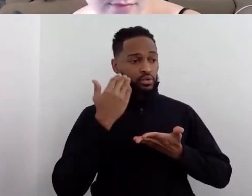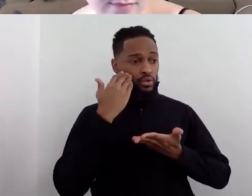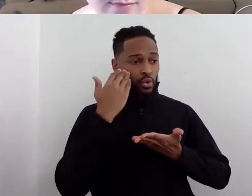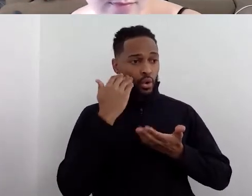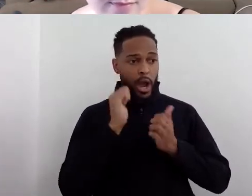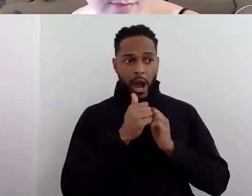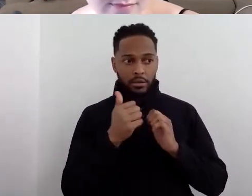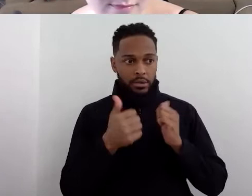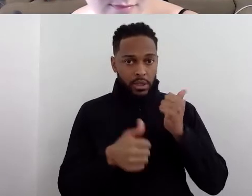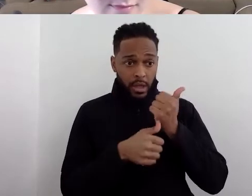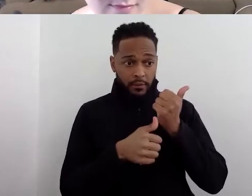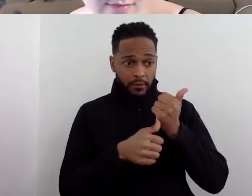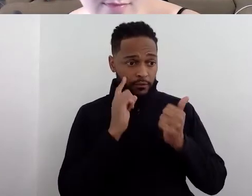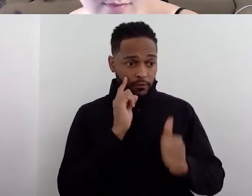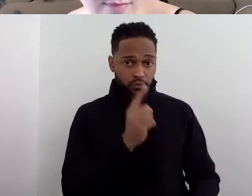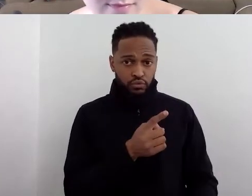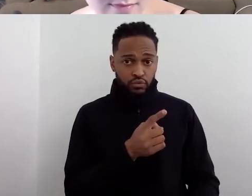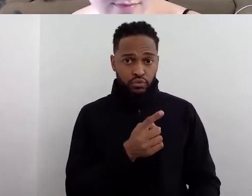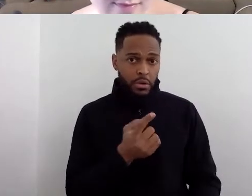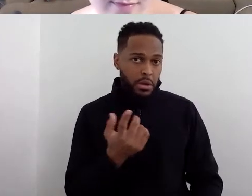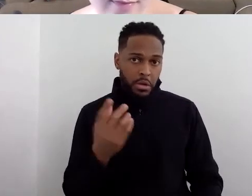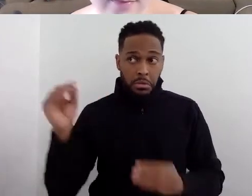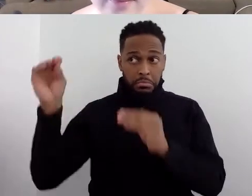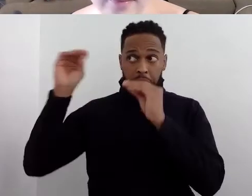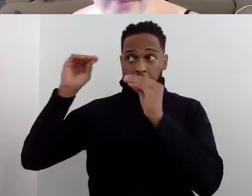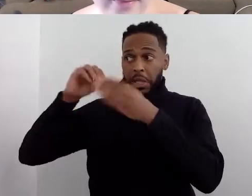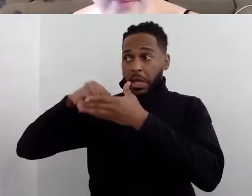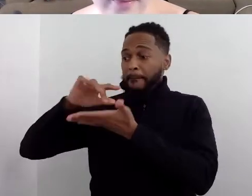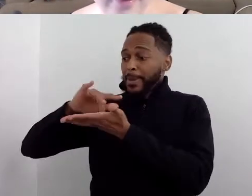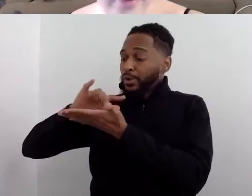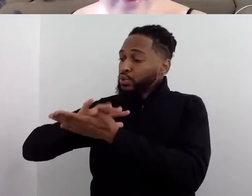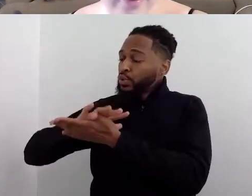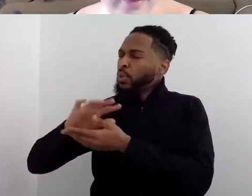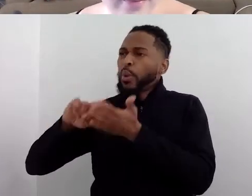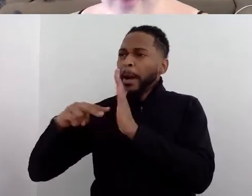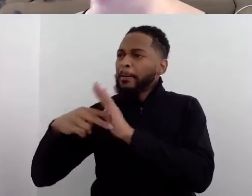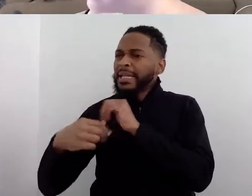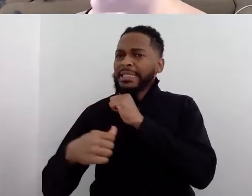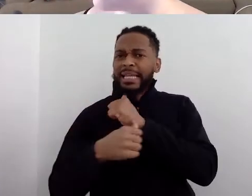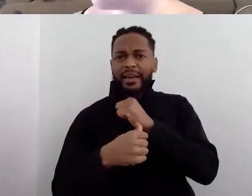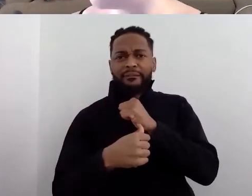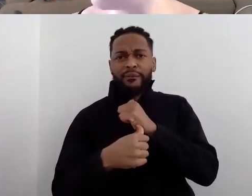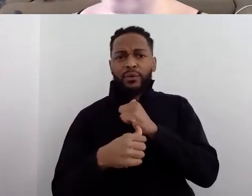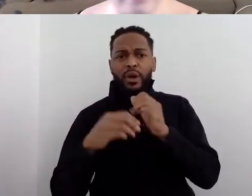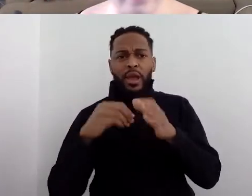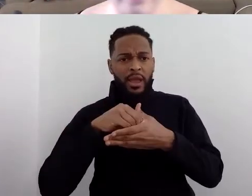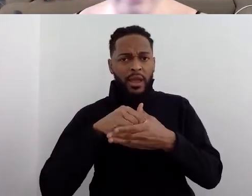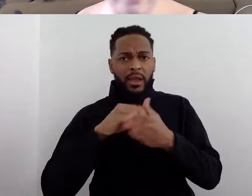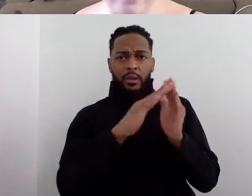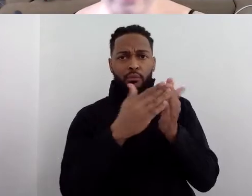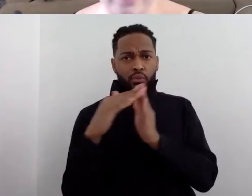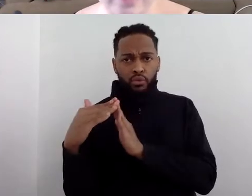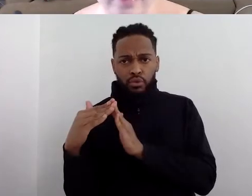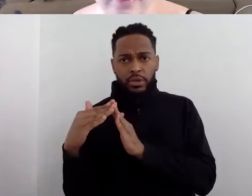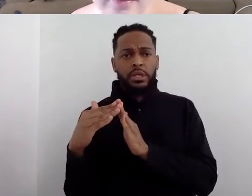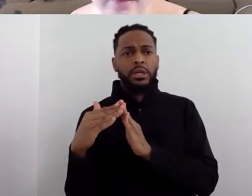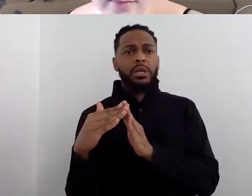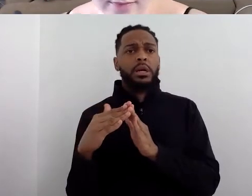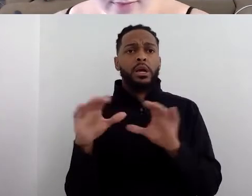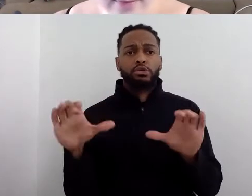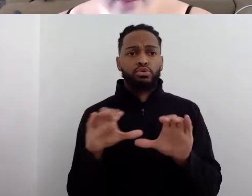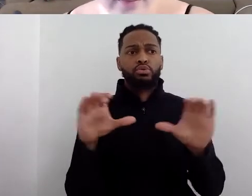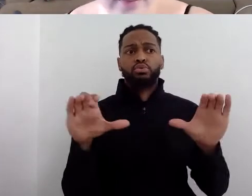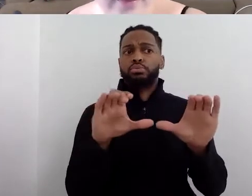that. You know, nobody teaches us in medical school what it means to advocate in the community or do those kinds of